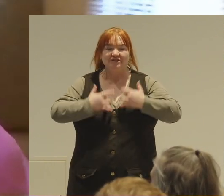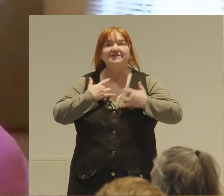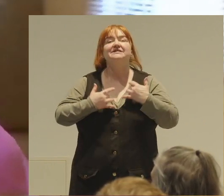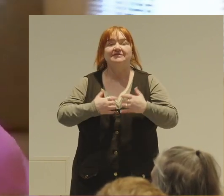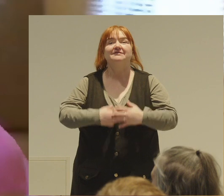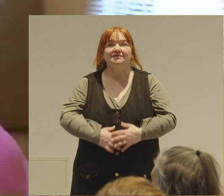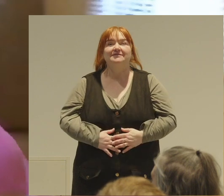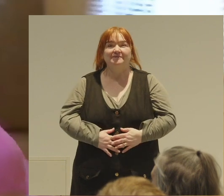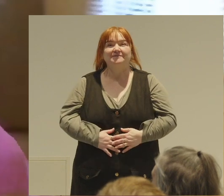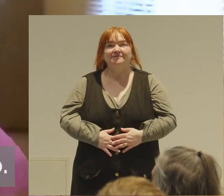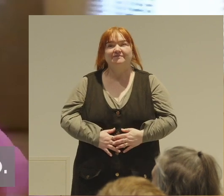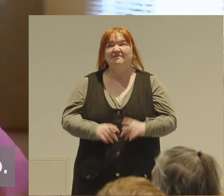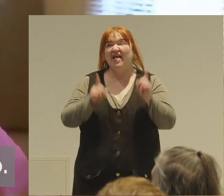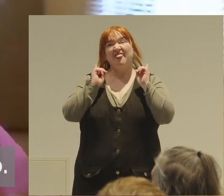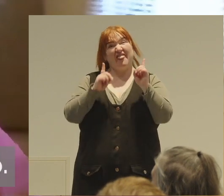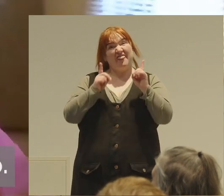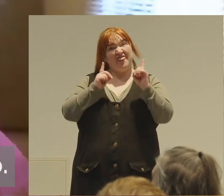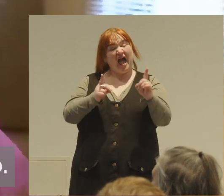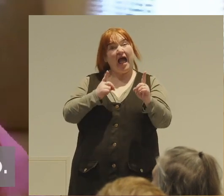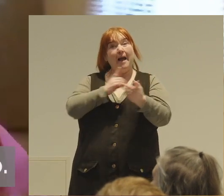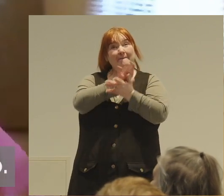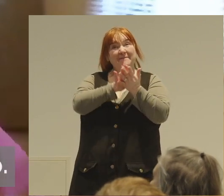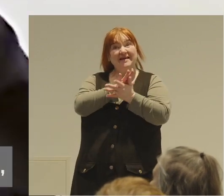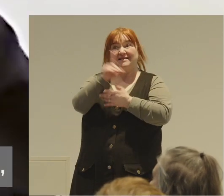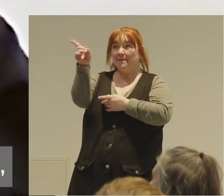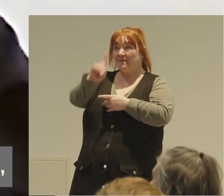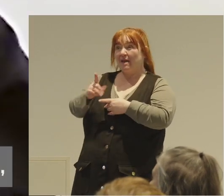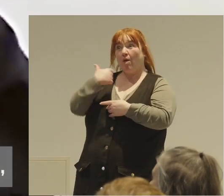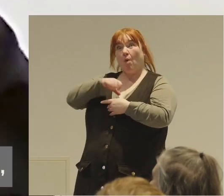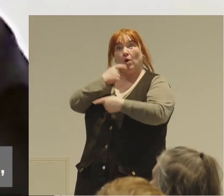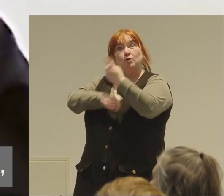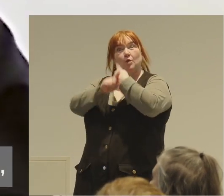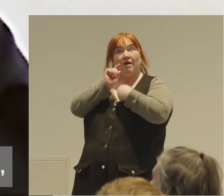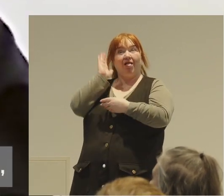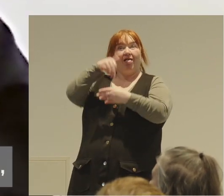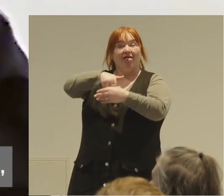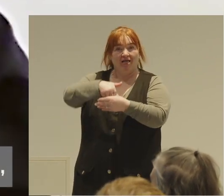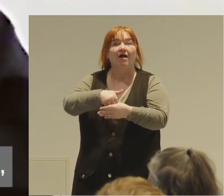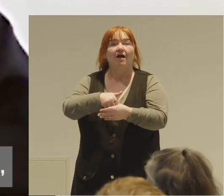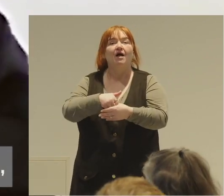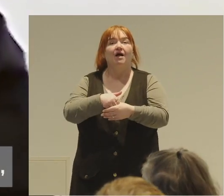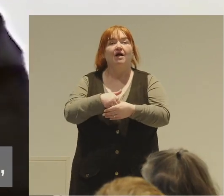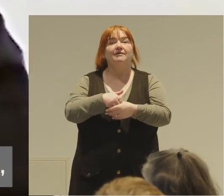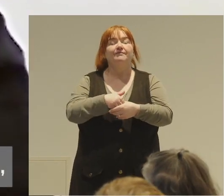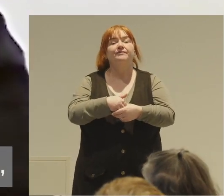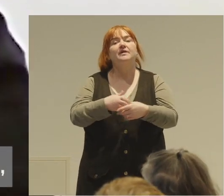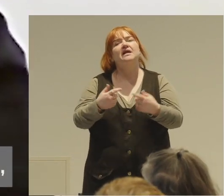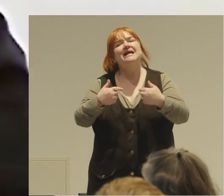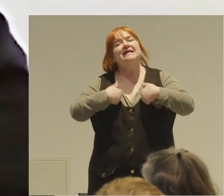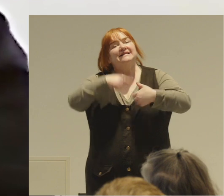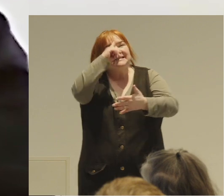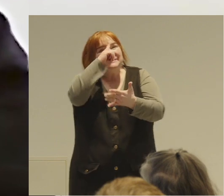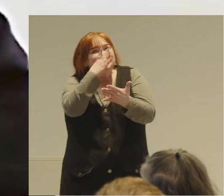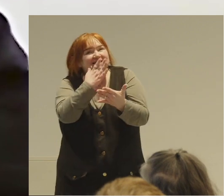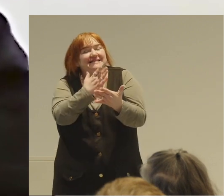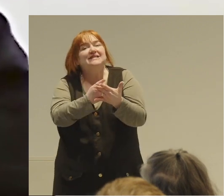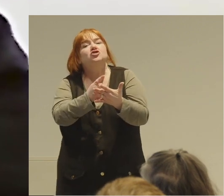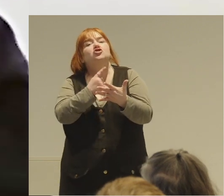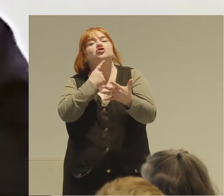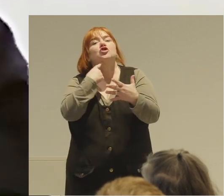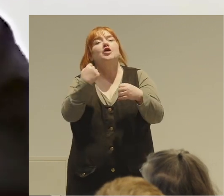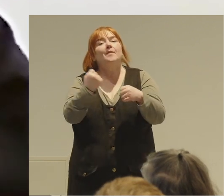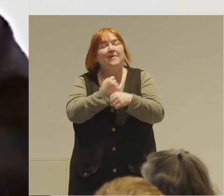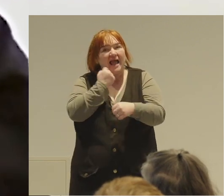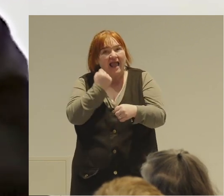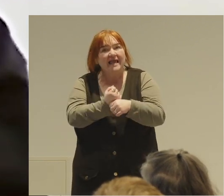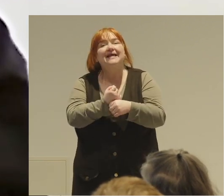that makes people want to make stuff too. Changed the decision making in Square Pegs, and